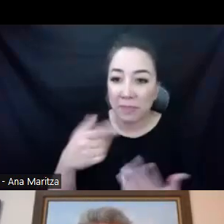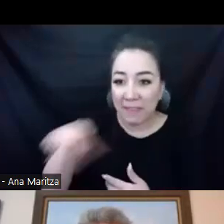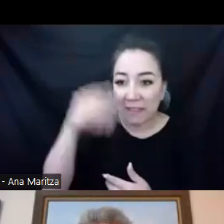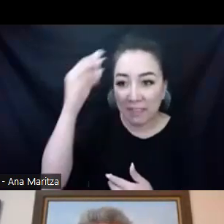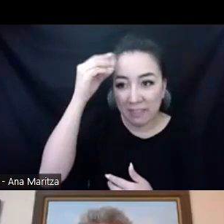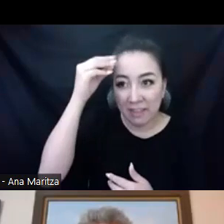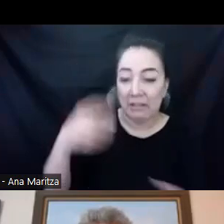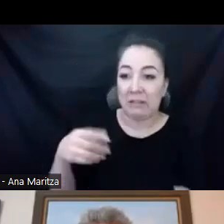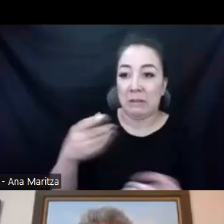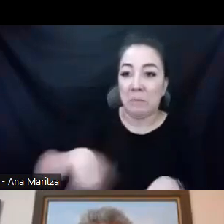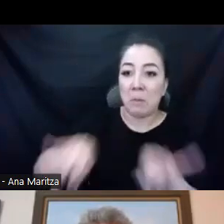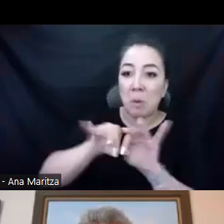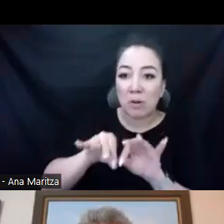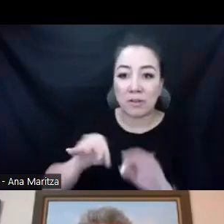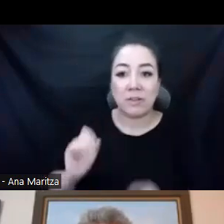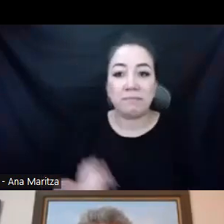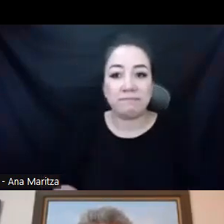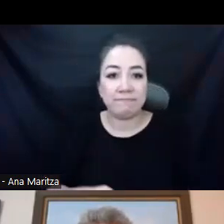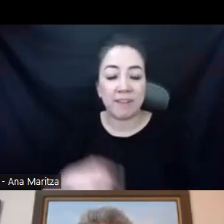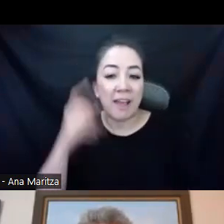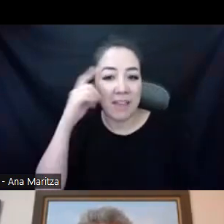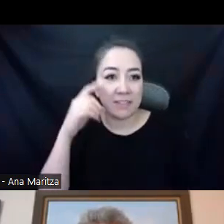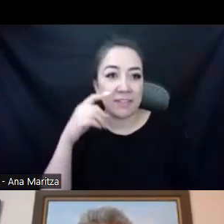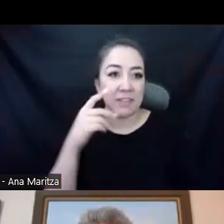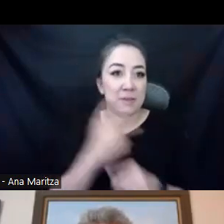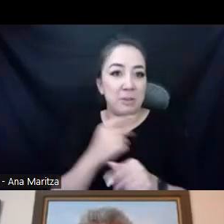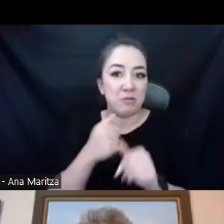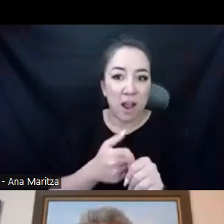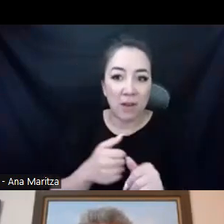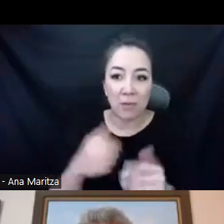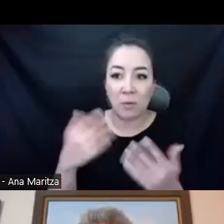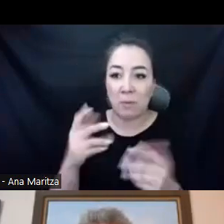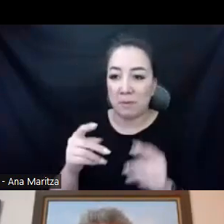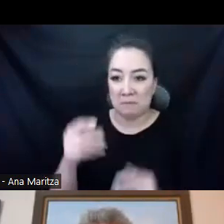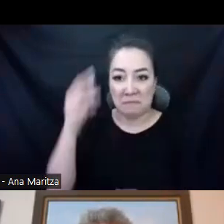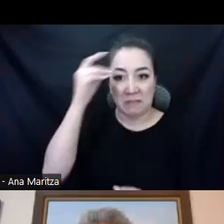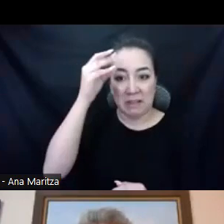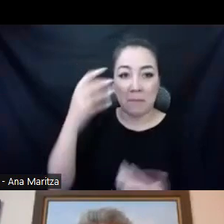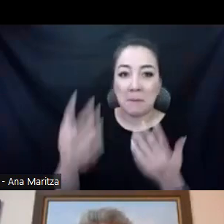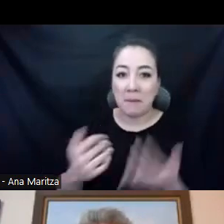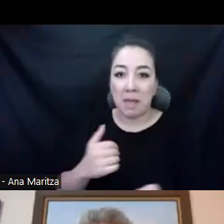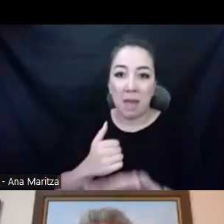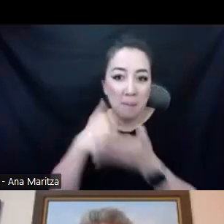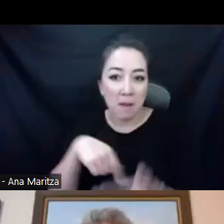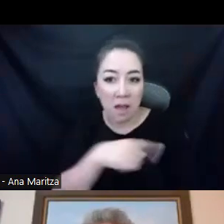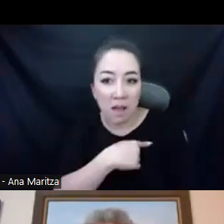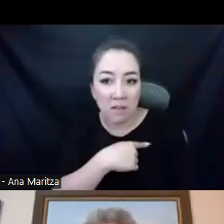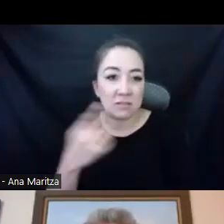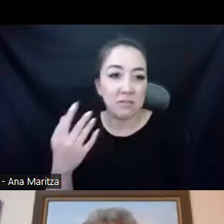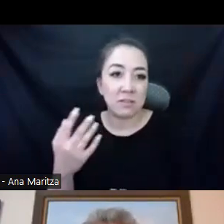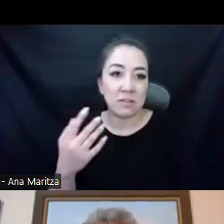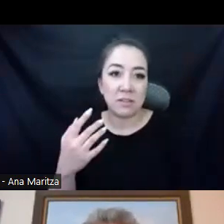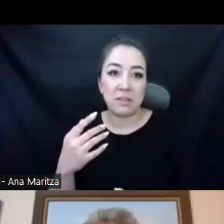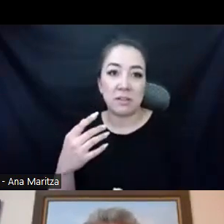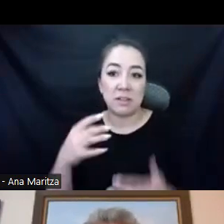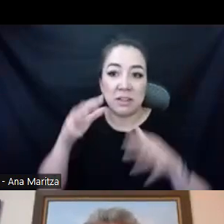is important. I think kind of keeping track of where people are landing, and that might help us sort of settle